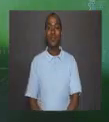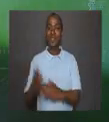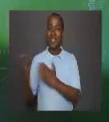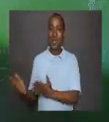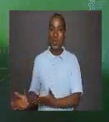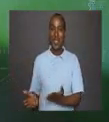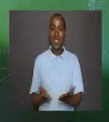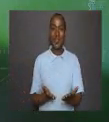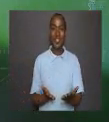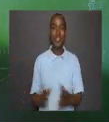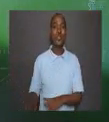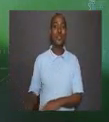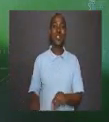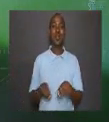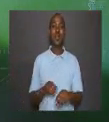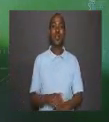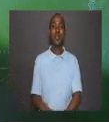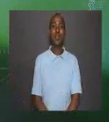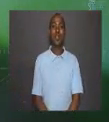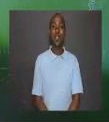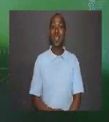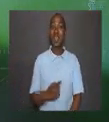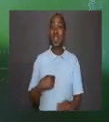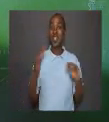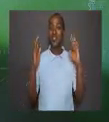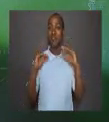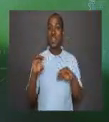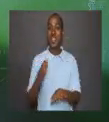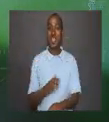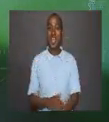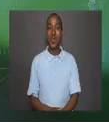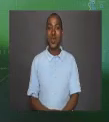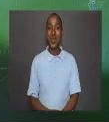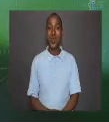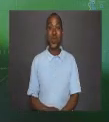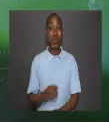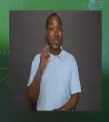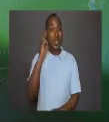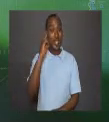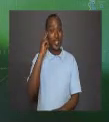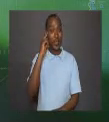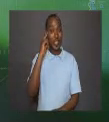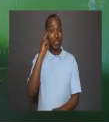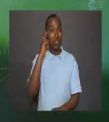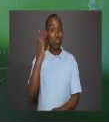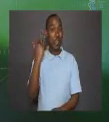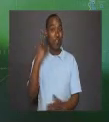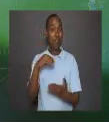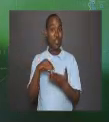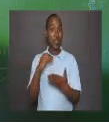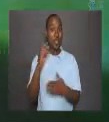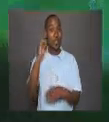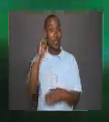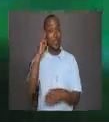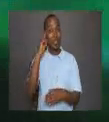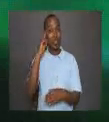Welcome back, students. I hope you were able to remember what we learned in our last